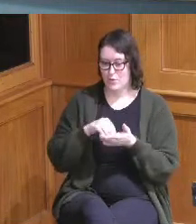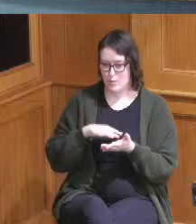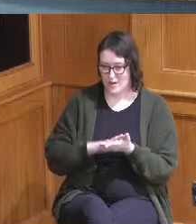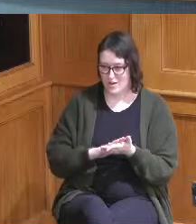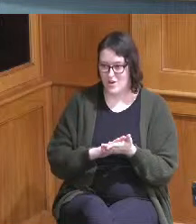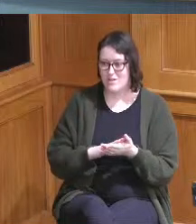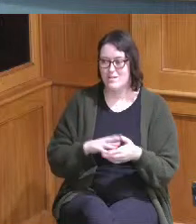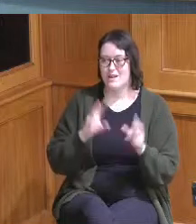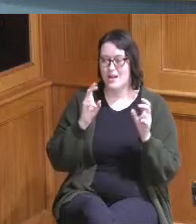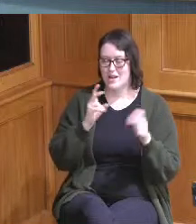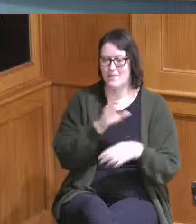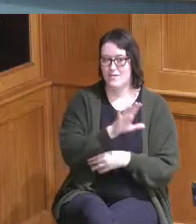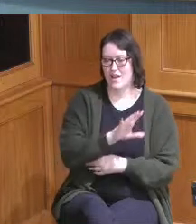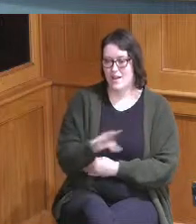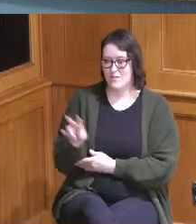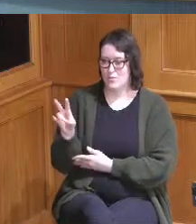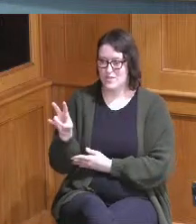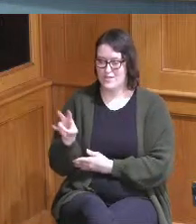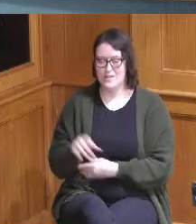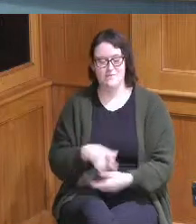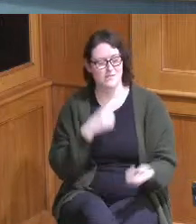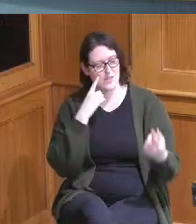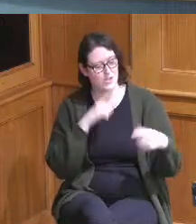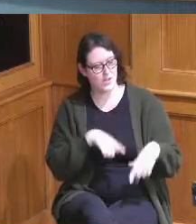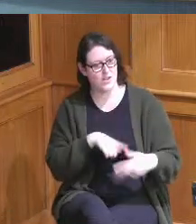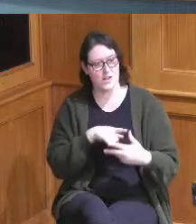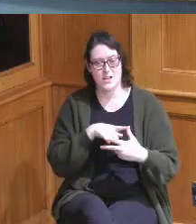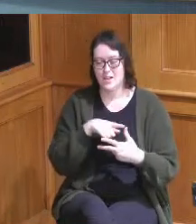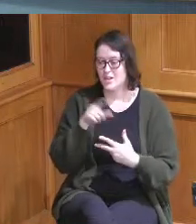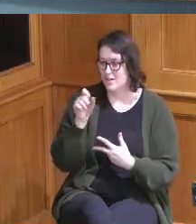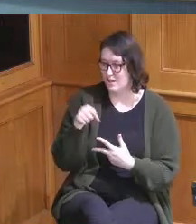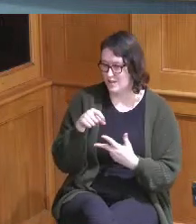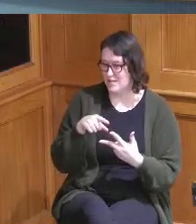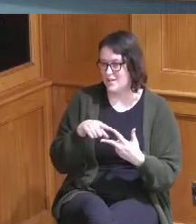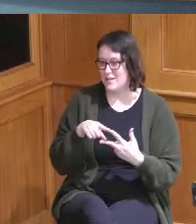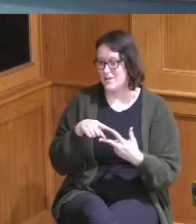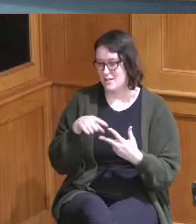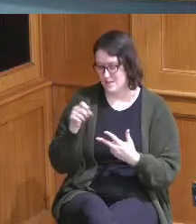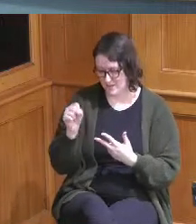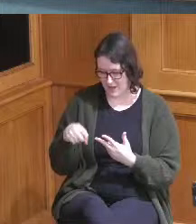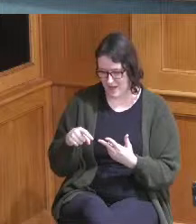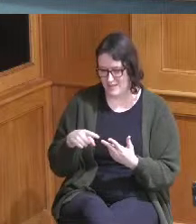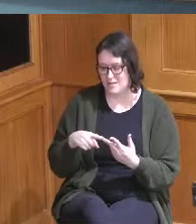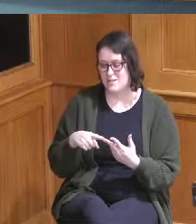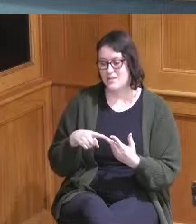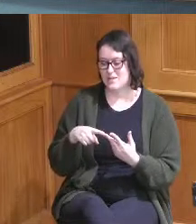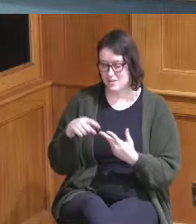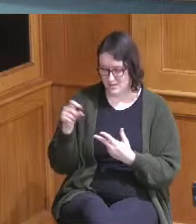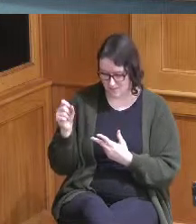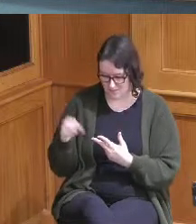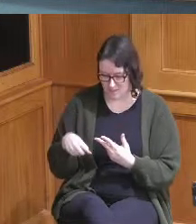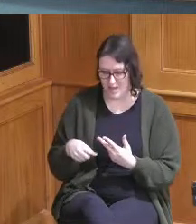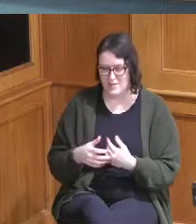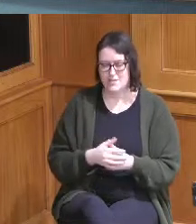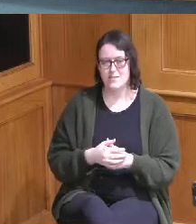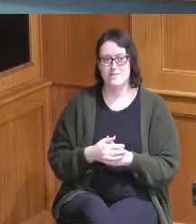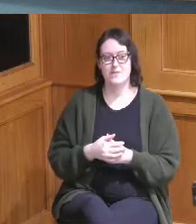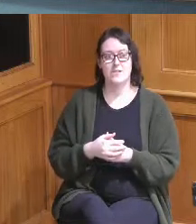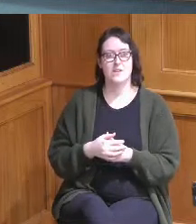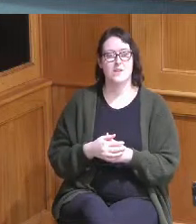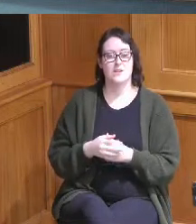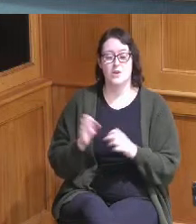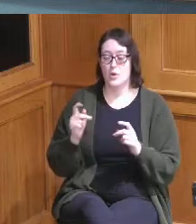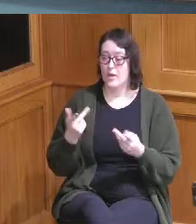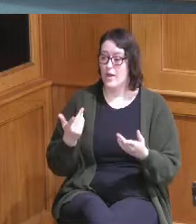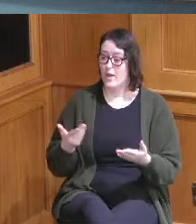record items 5 through 17. Second. Commissioner Reese? Yes. Commissioner Dreehouse? Yes. Commissioner Summer Dumas? Yes. Okay,